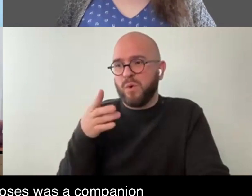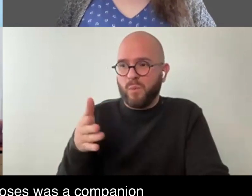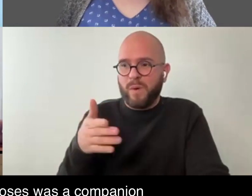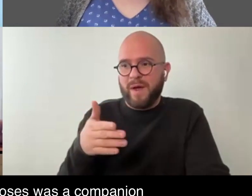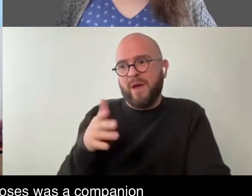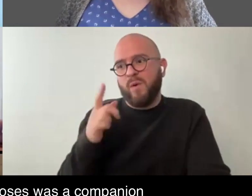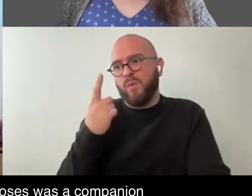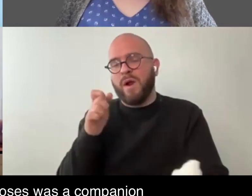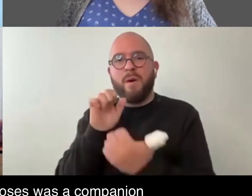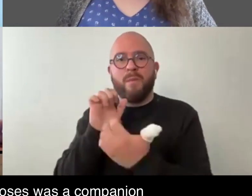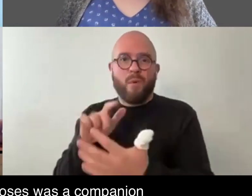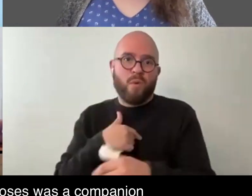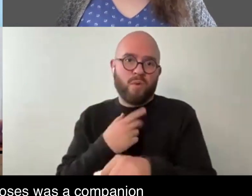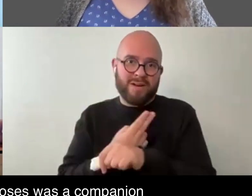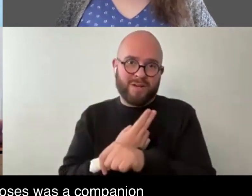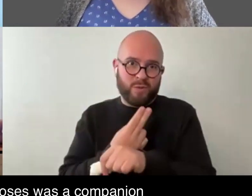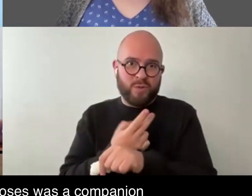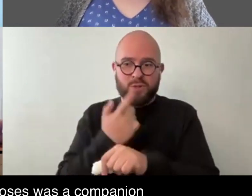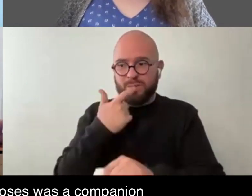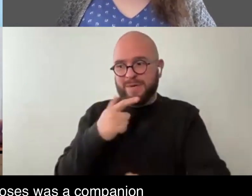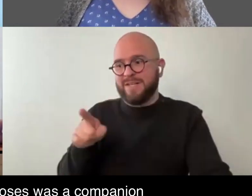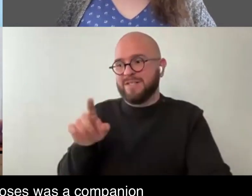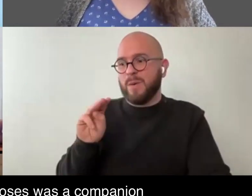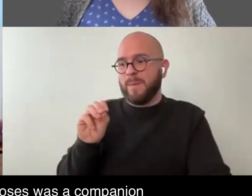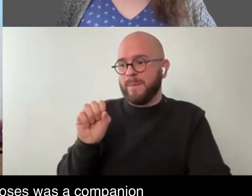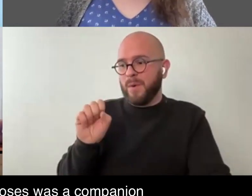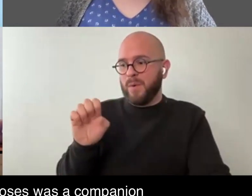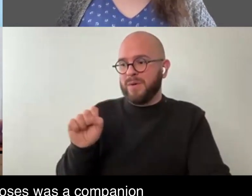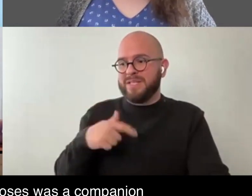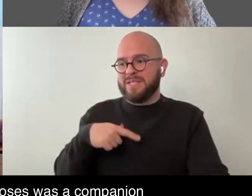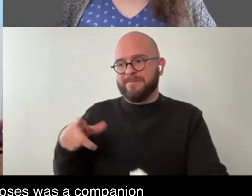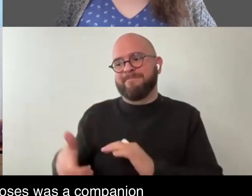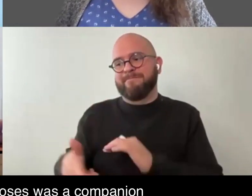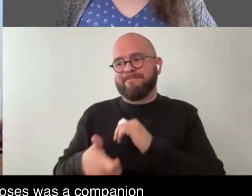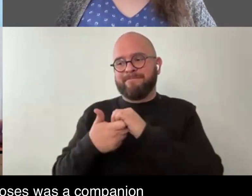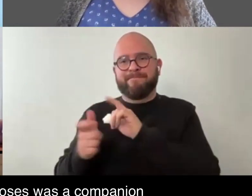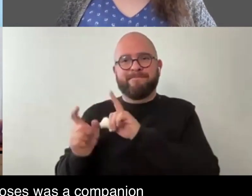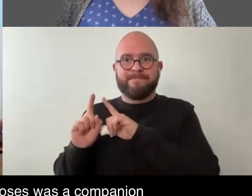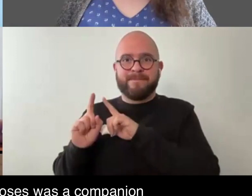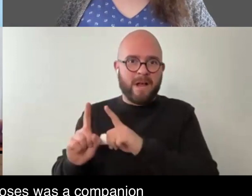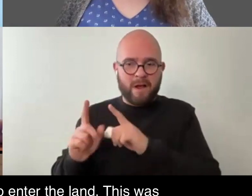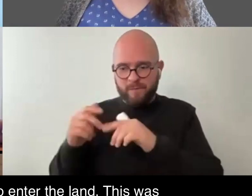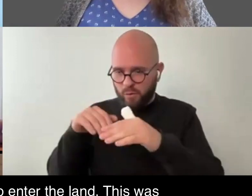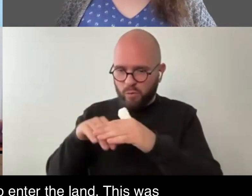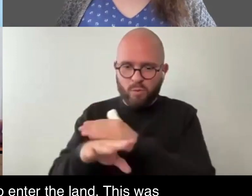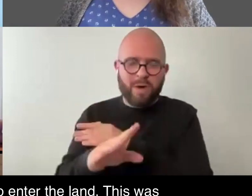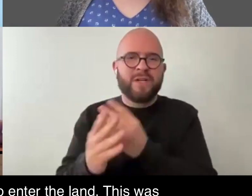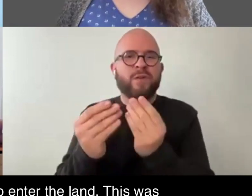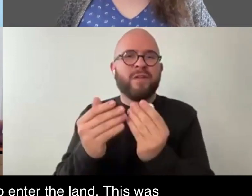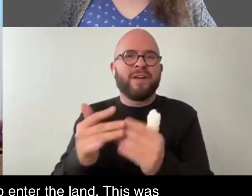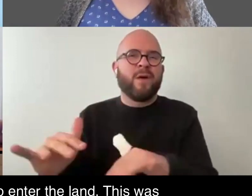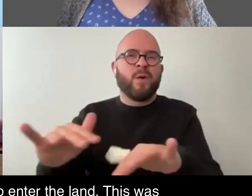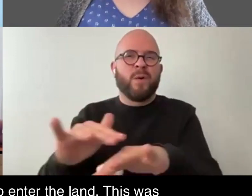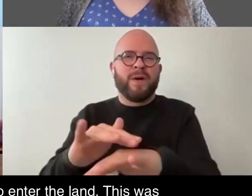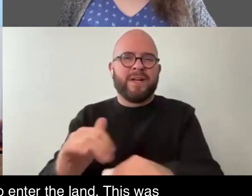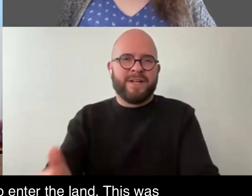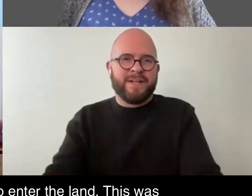like, Moses was a companion for me in going to that territory, in part because Moses